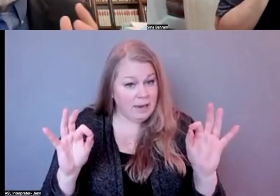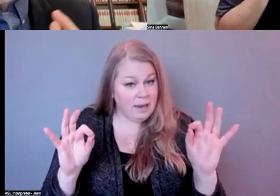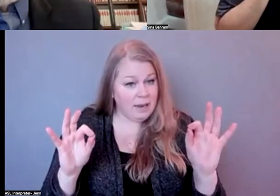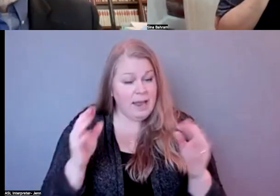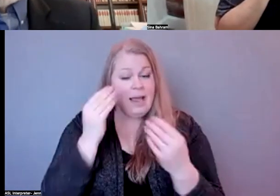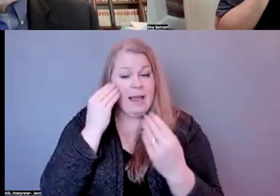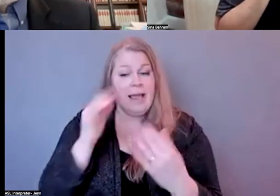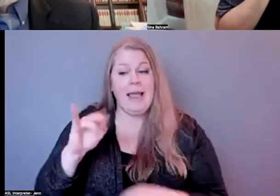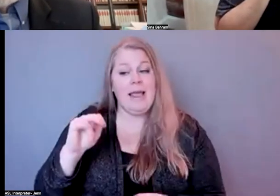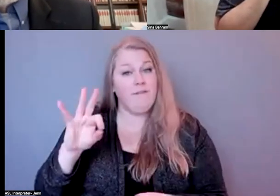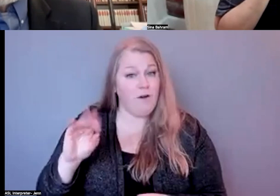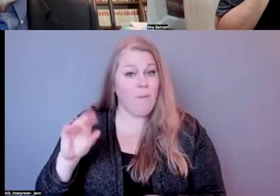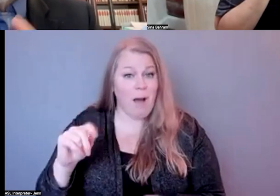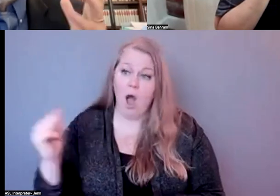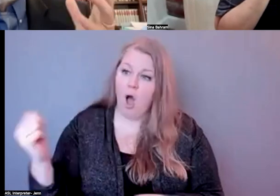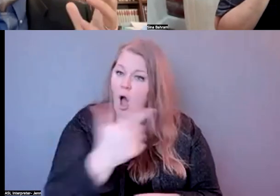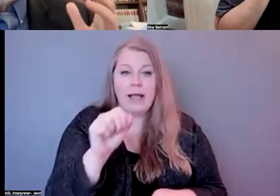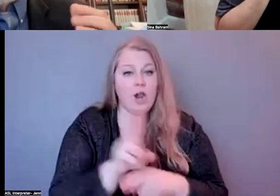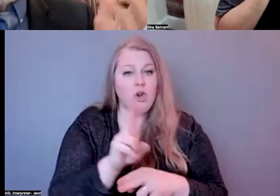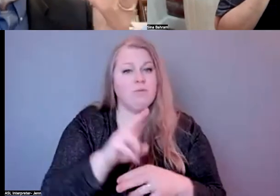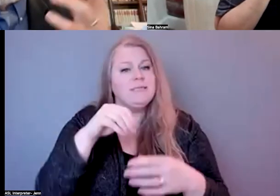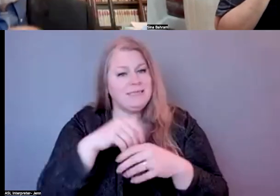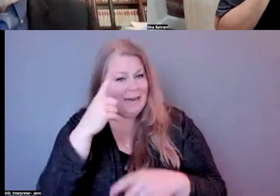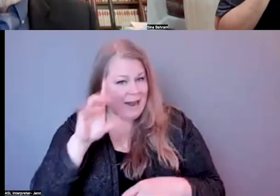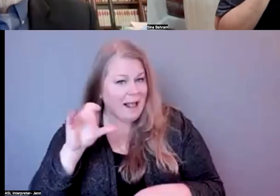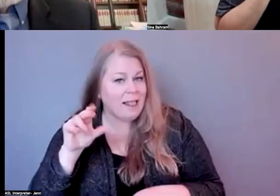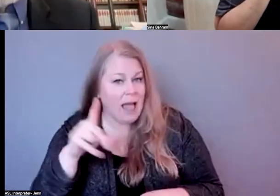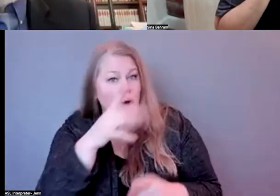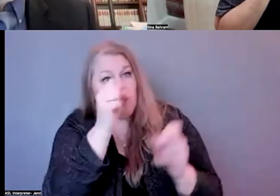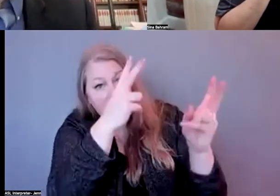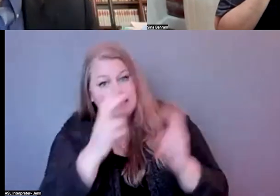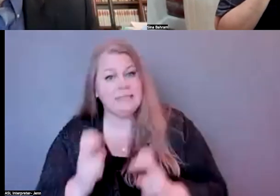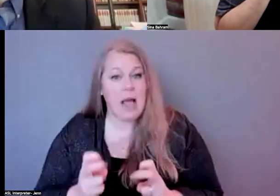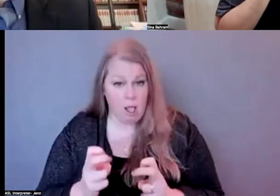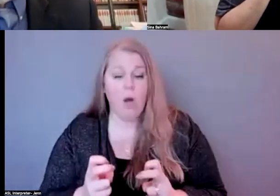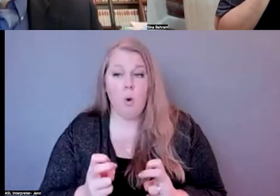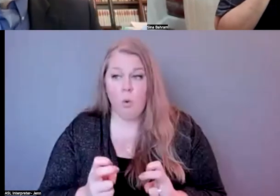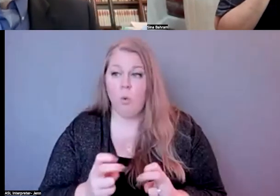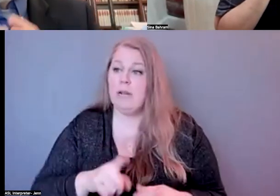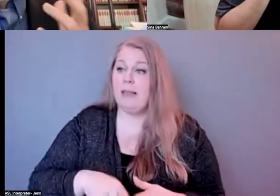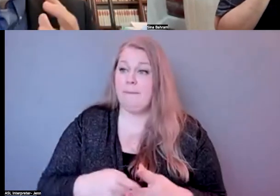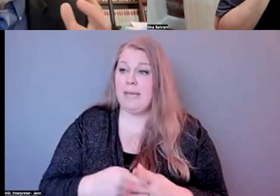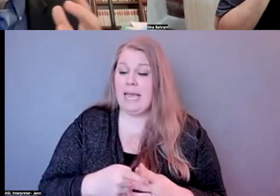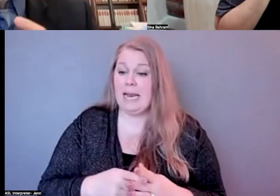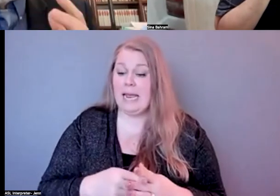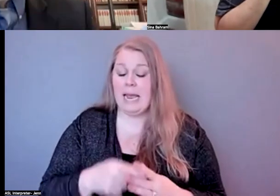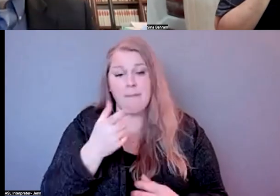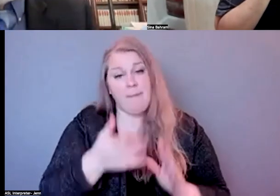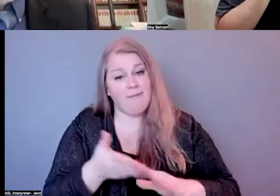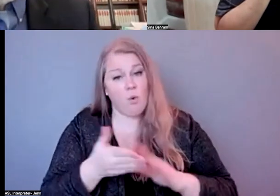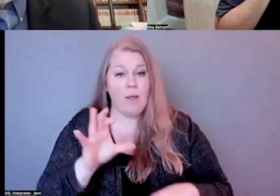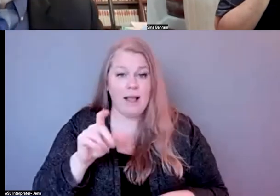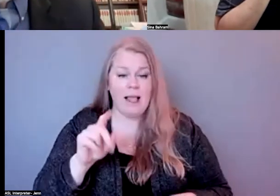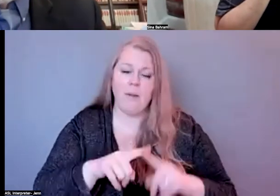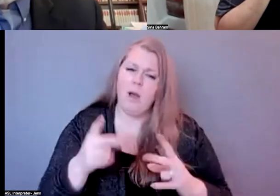Infobot. Everybody can use it. It's in the cloud. You can download it. In the beginning, it may need to be run in the cloud, but